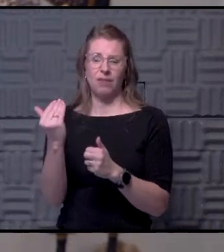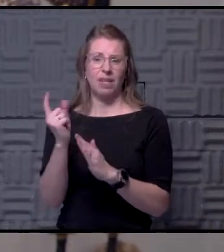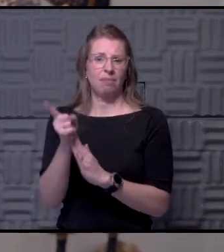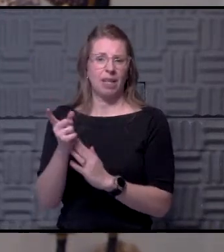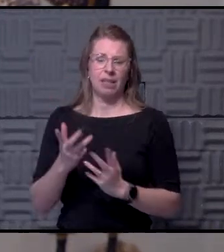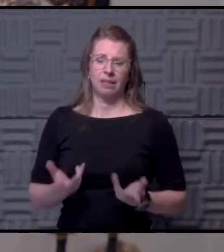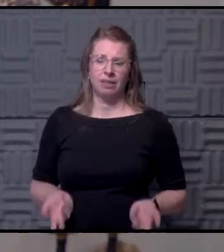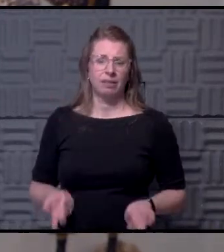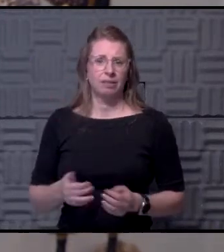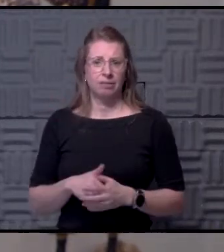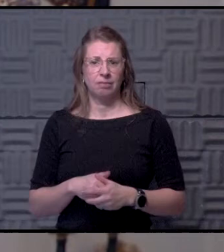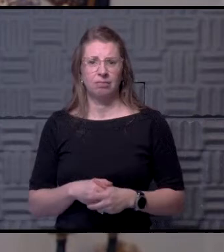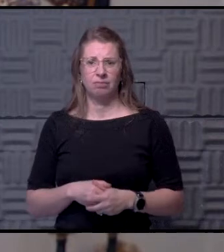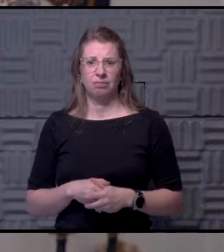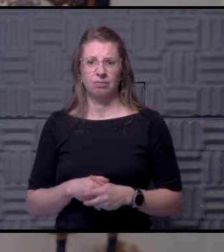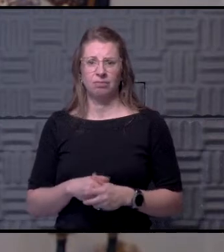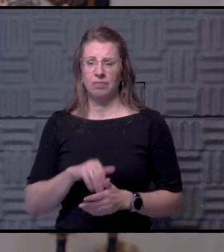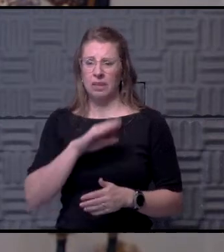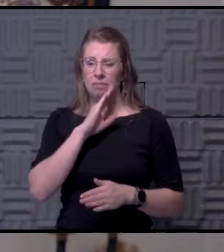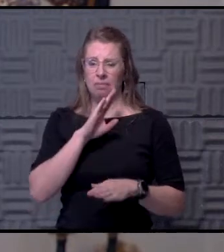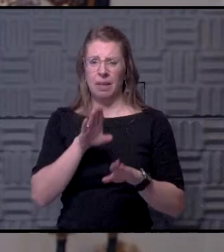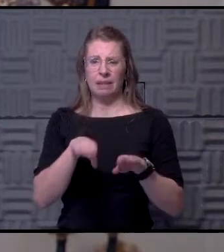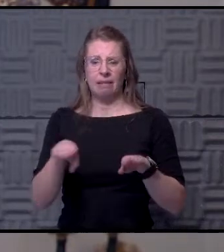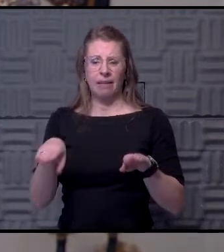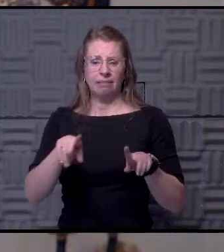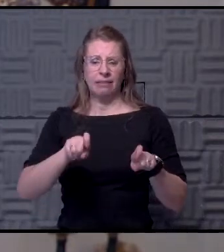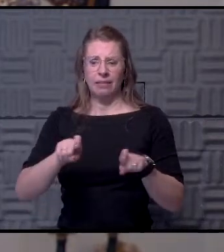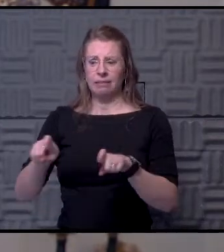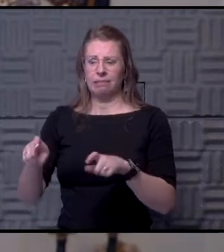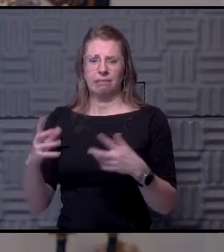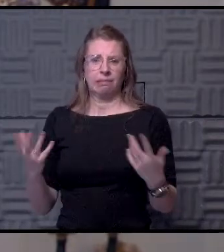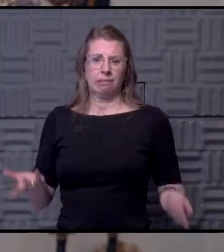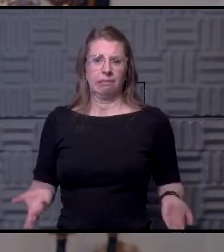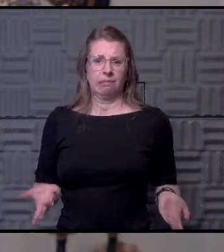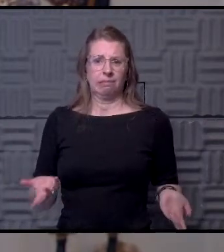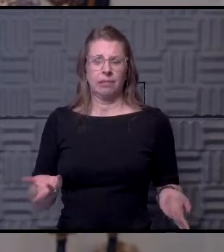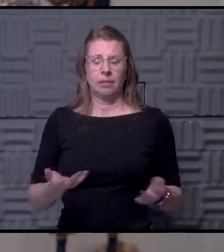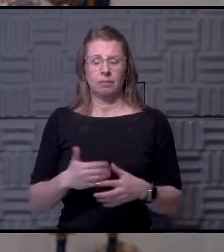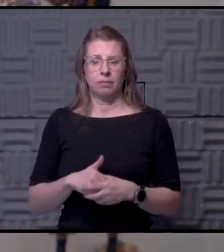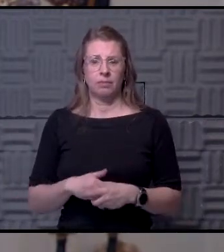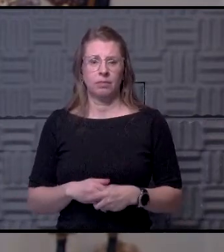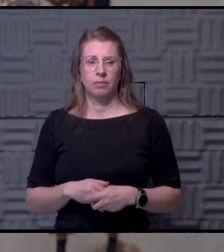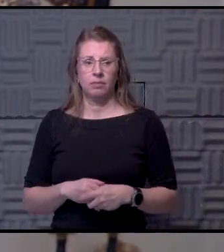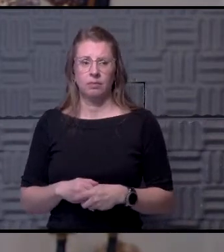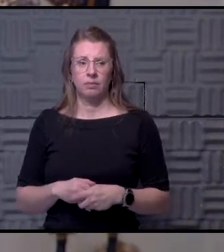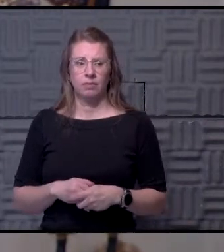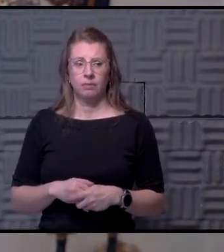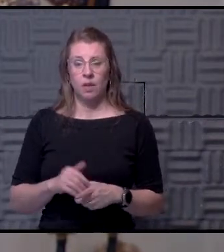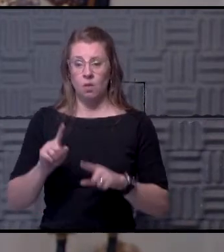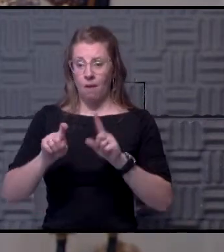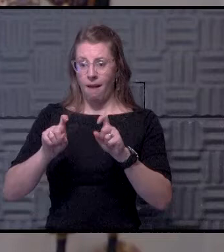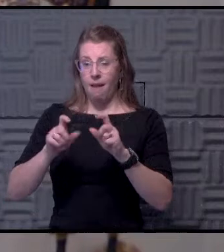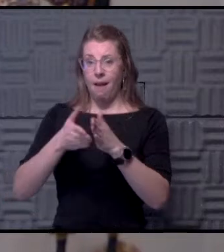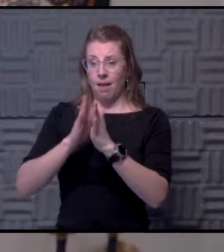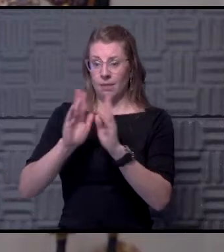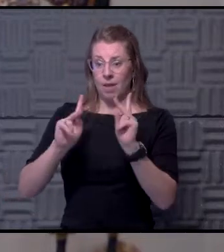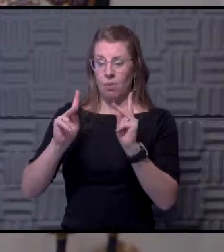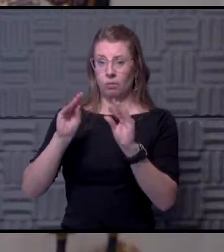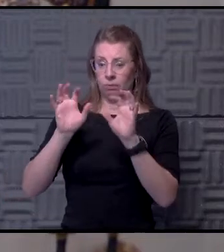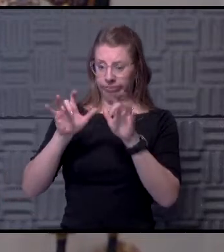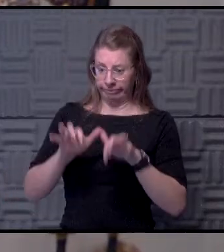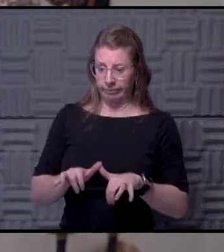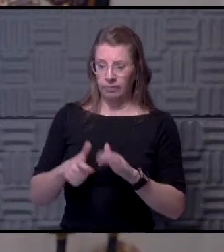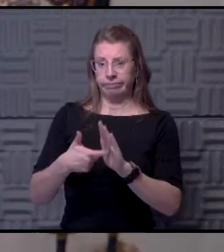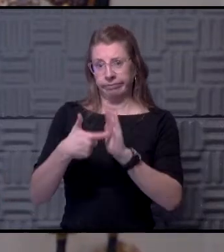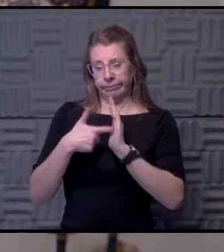care kind of bedside, if you will, test. And when we ask people to put it in, it's a mandate